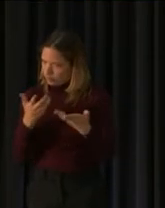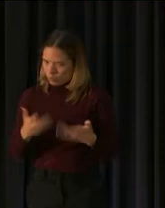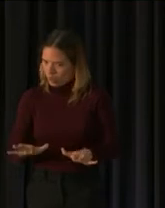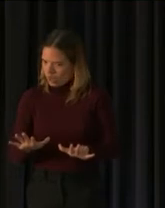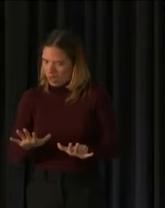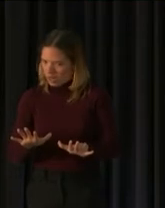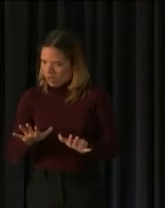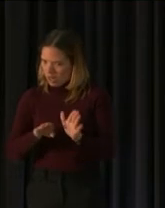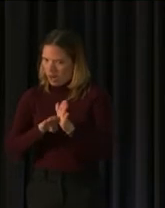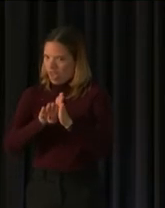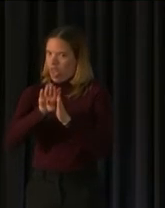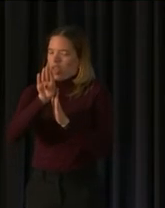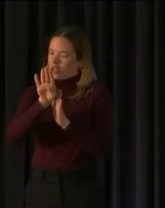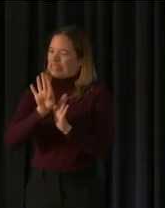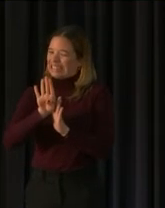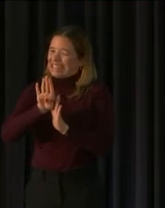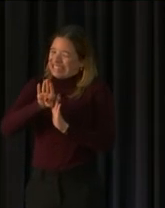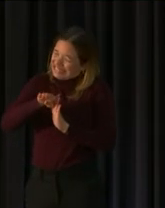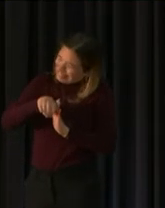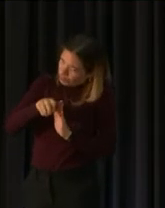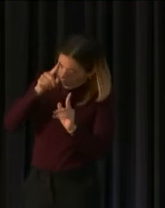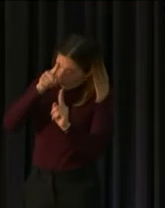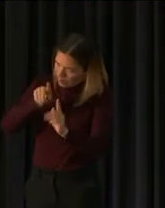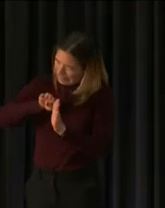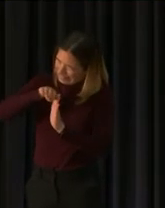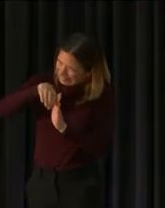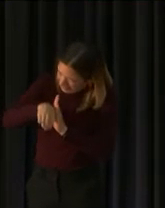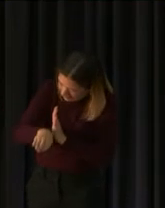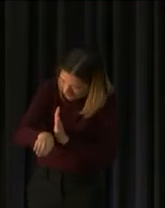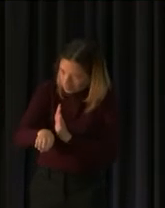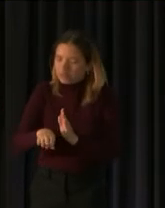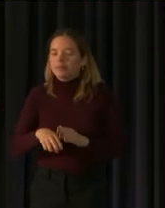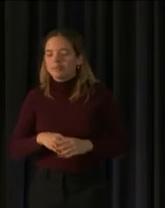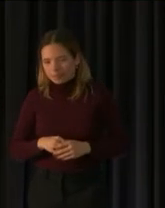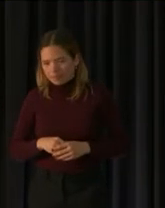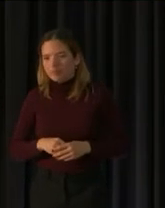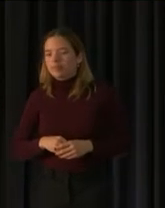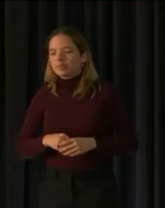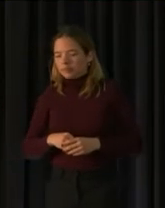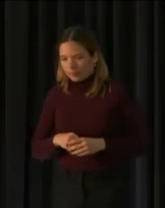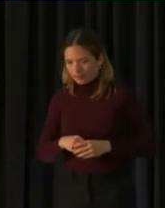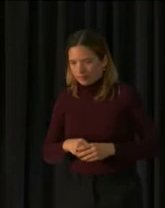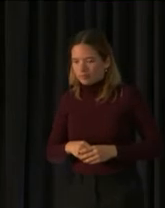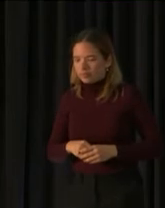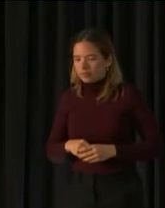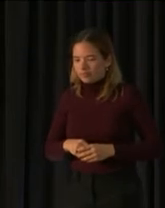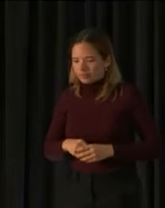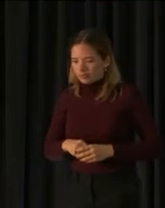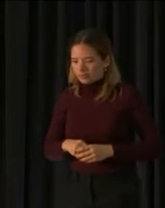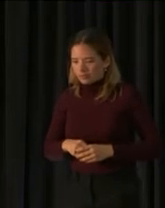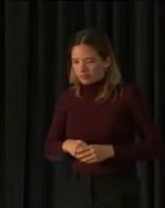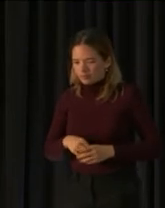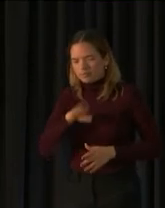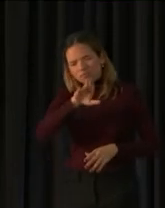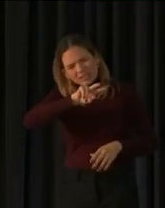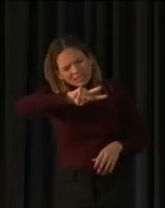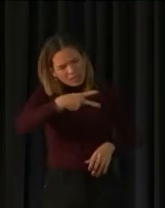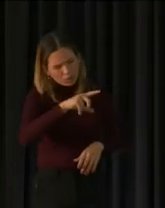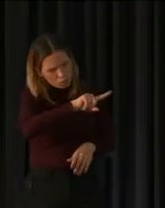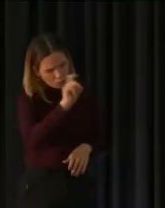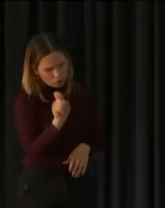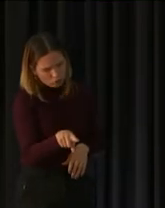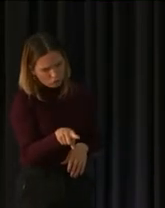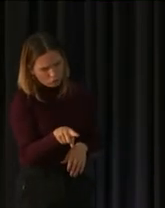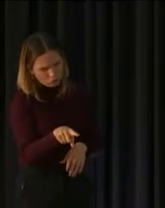Thank you, Chancellor. And we're going to take it to the phone lines. We have a parent of a Ward 3 student who would like to ask a question.